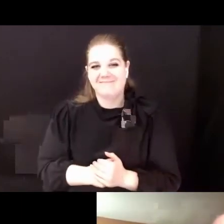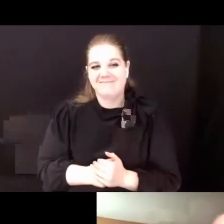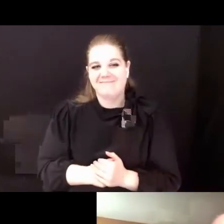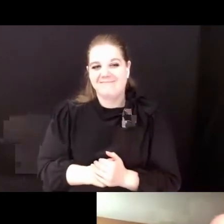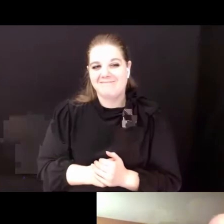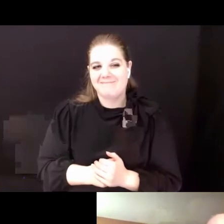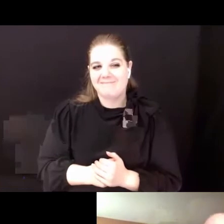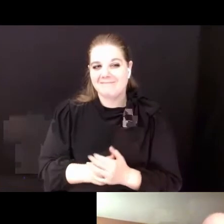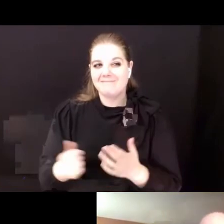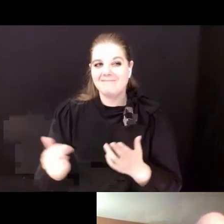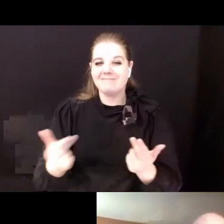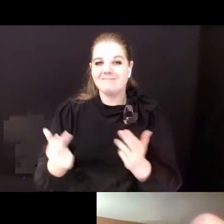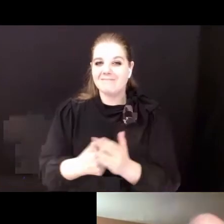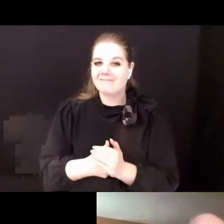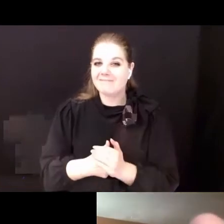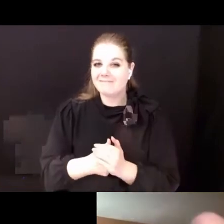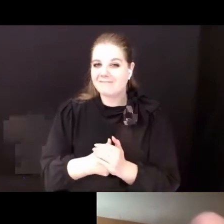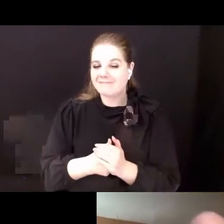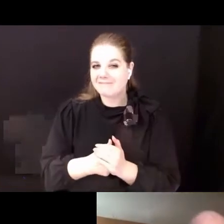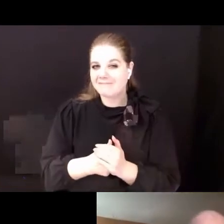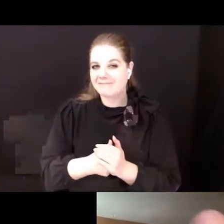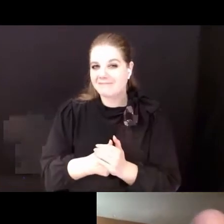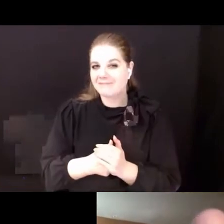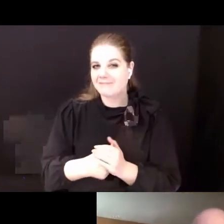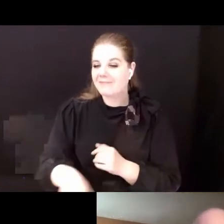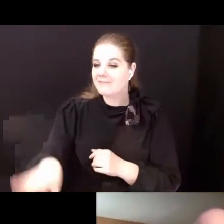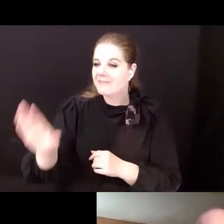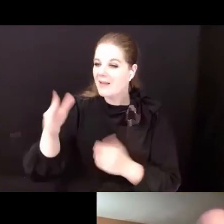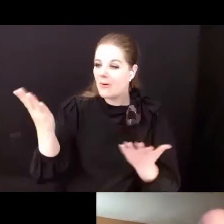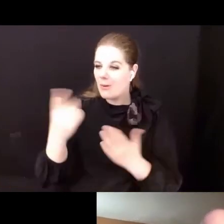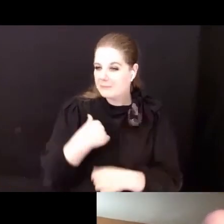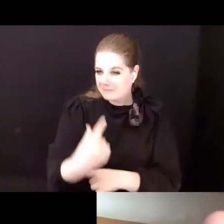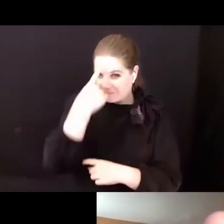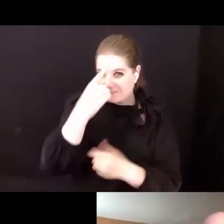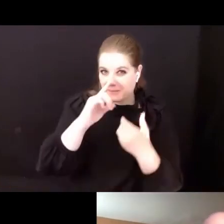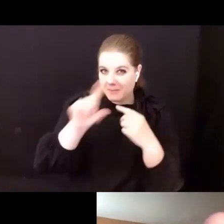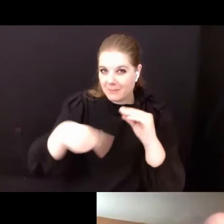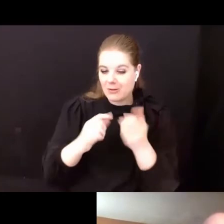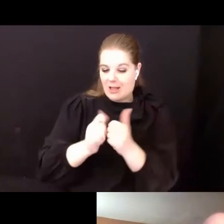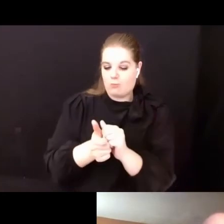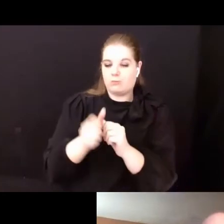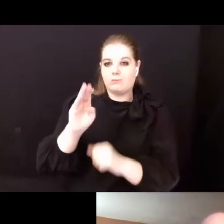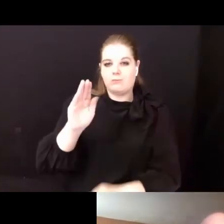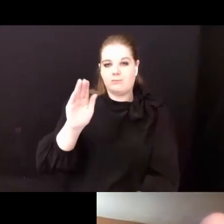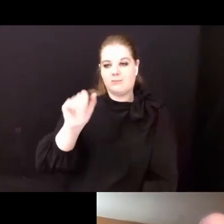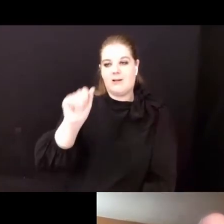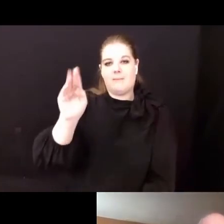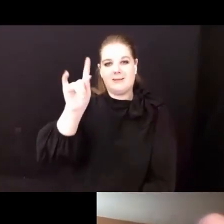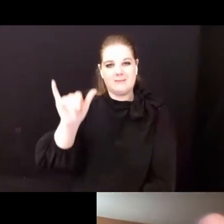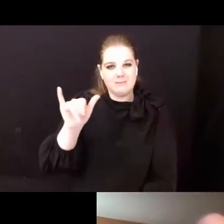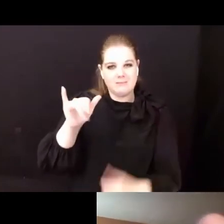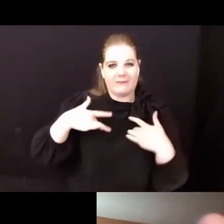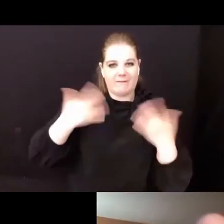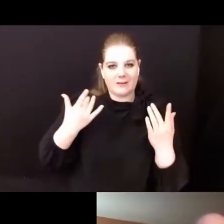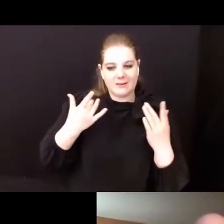What do you think about how the ability event has evolved, and what's the next